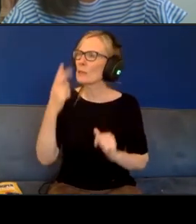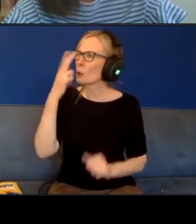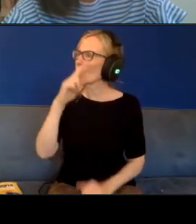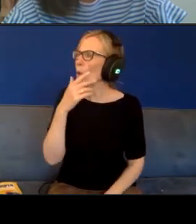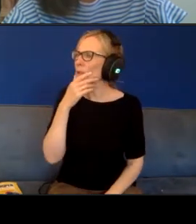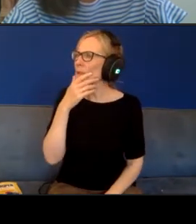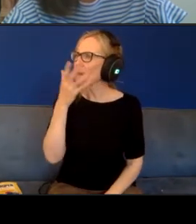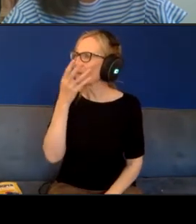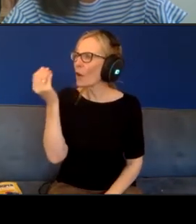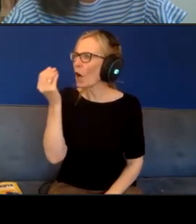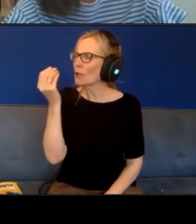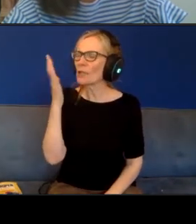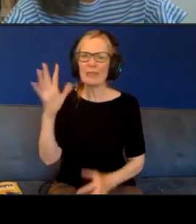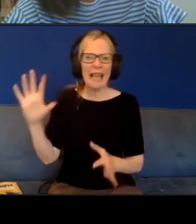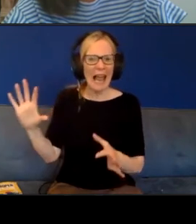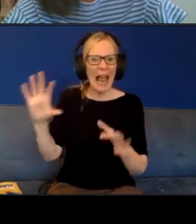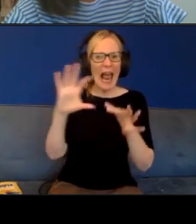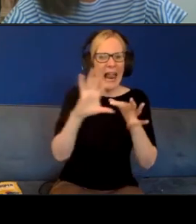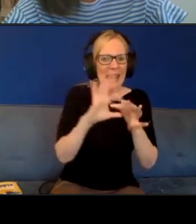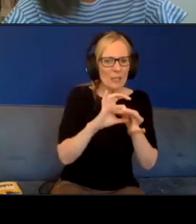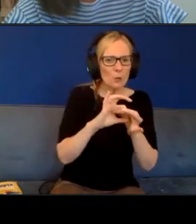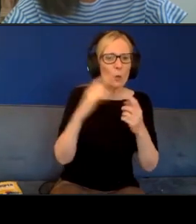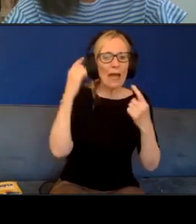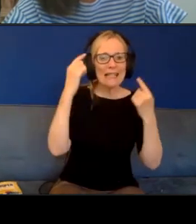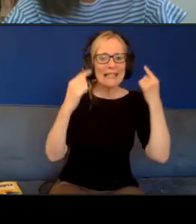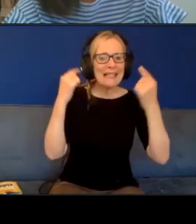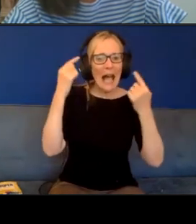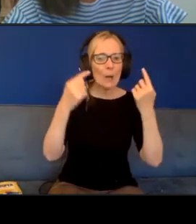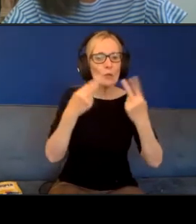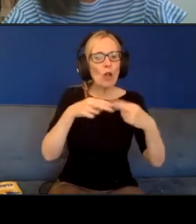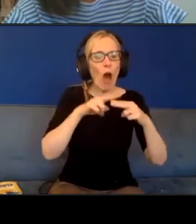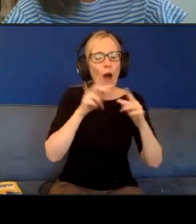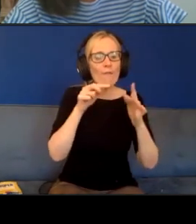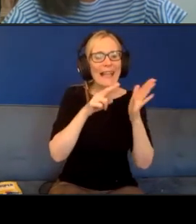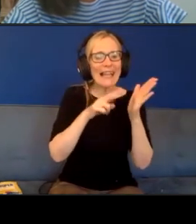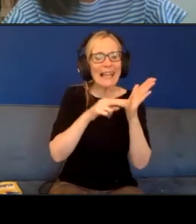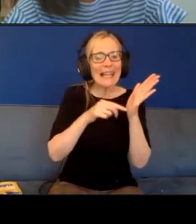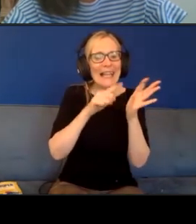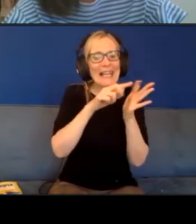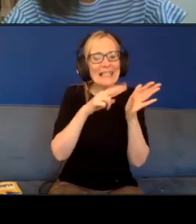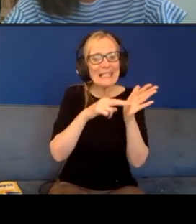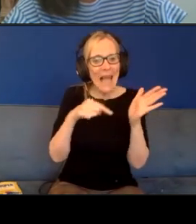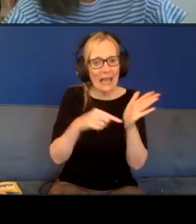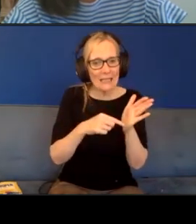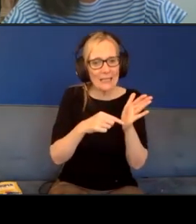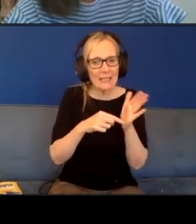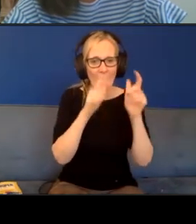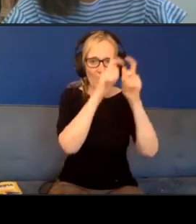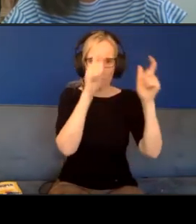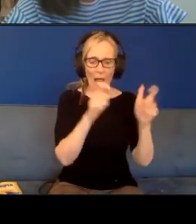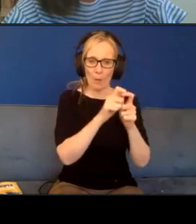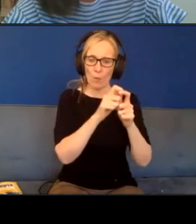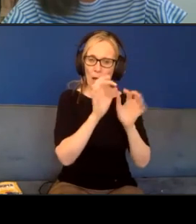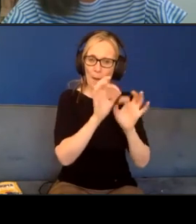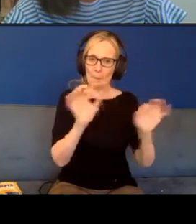my head, but it's linked to the sounds of intent framework of musical development. And again, if you're not too sure what that is, I recommend a